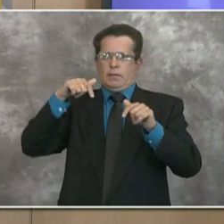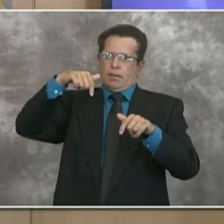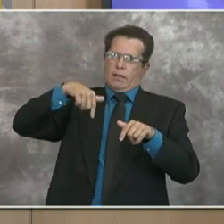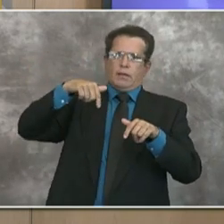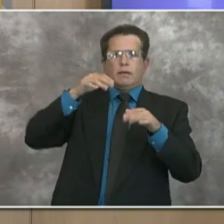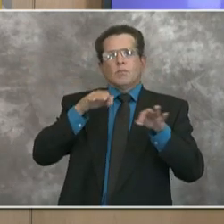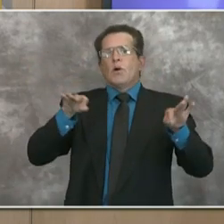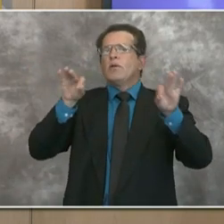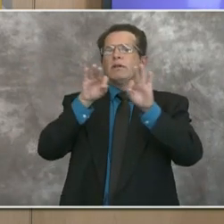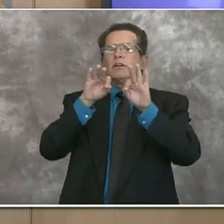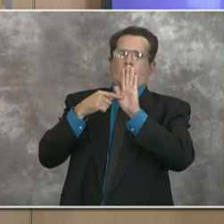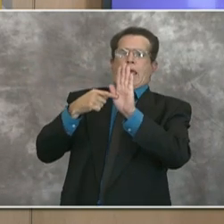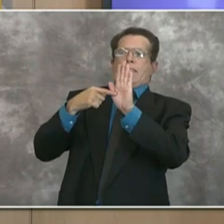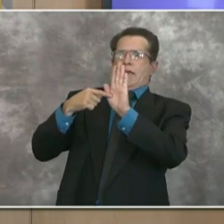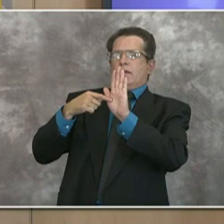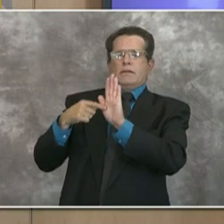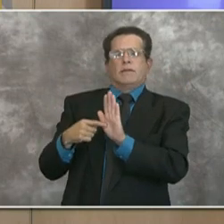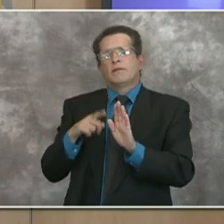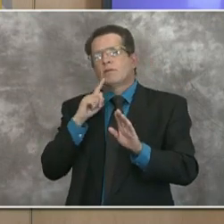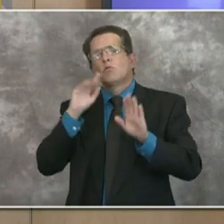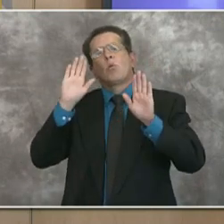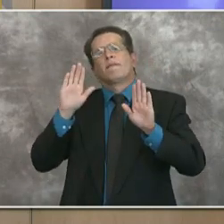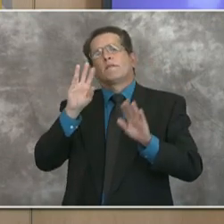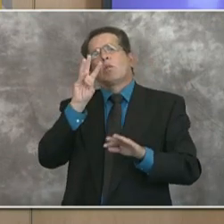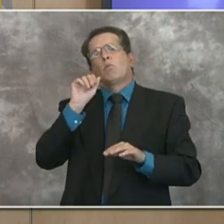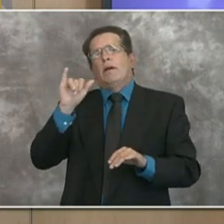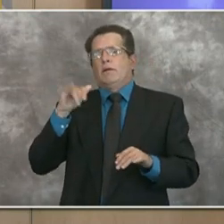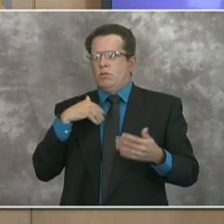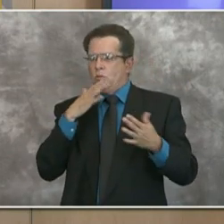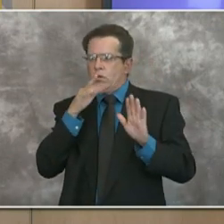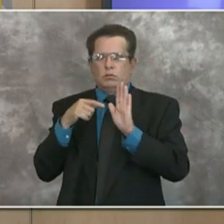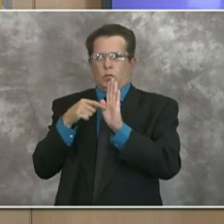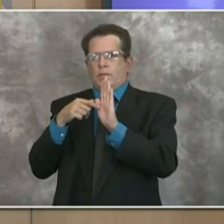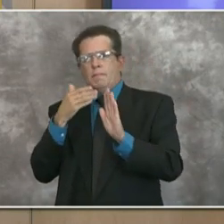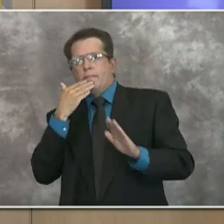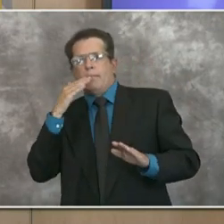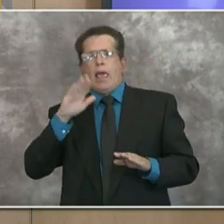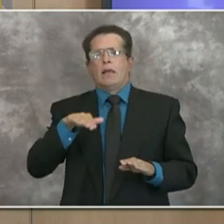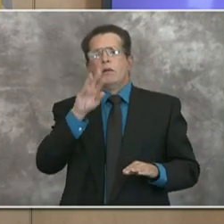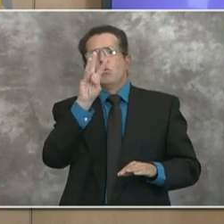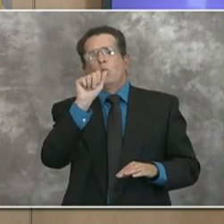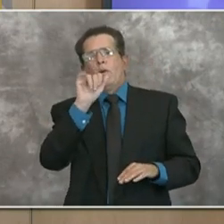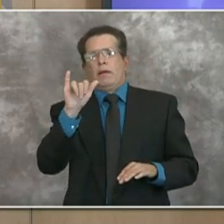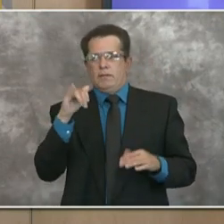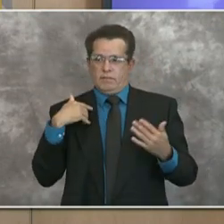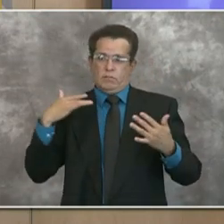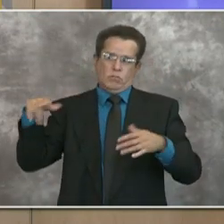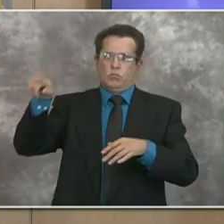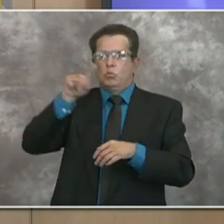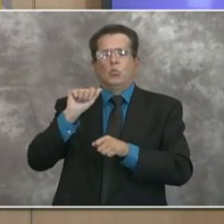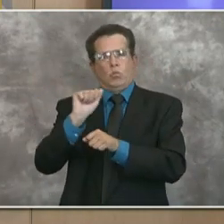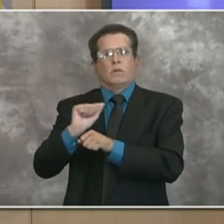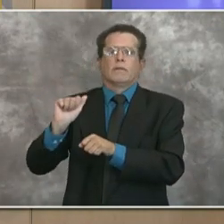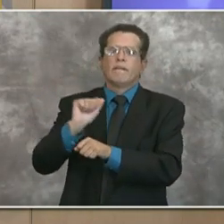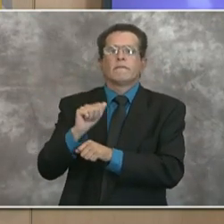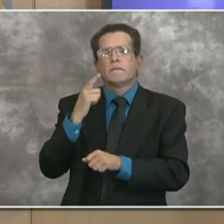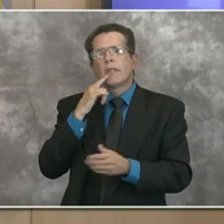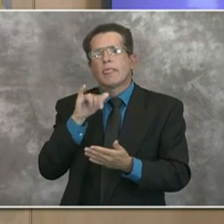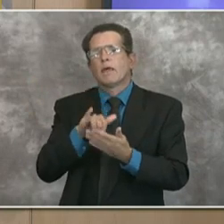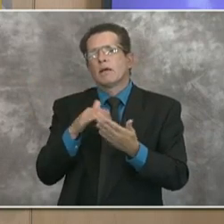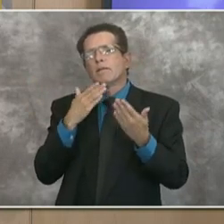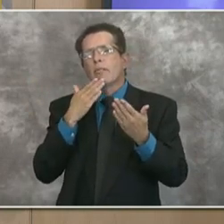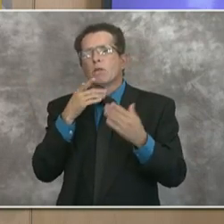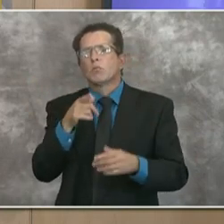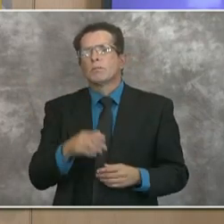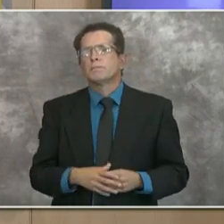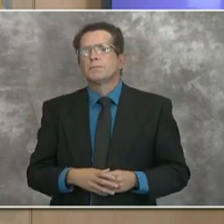gets highlighted in a good way, and not the region that gets highlighted in a bad way. And so I think we all have our work ahead of us.